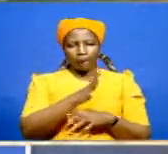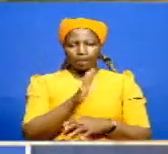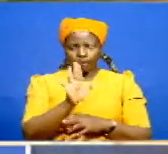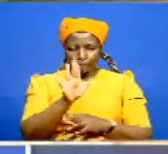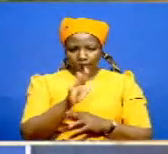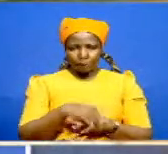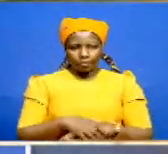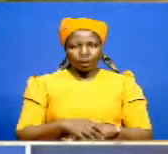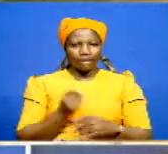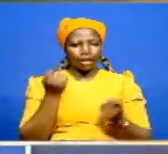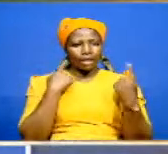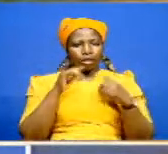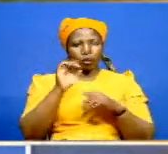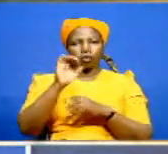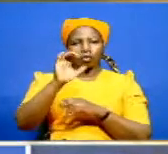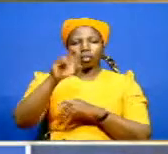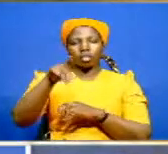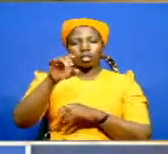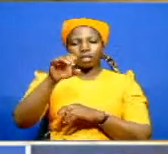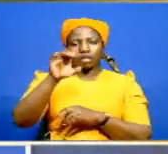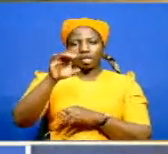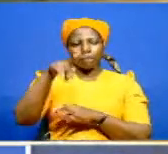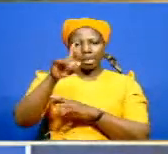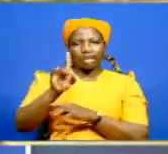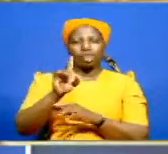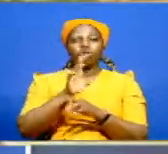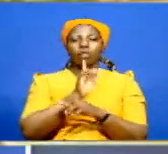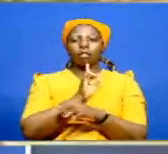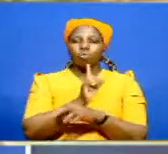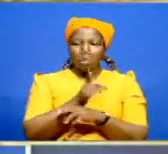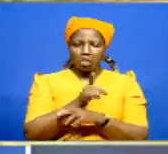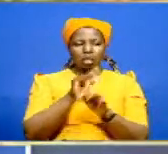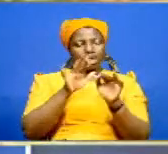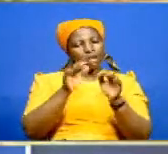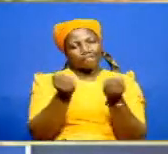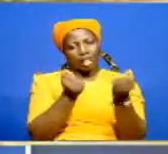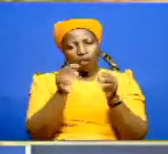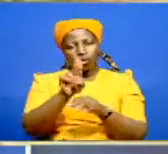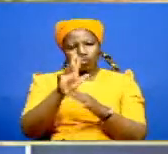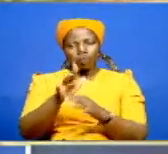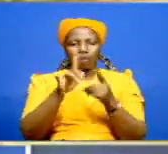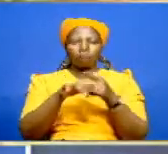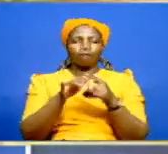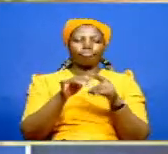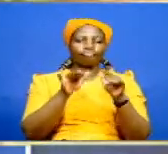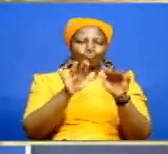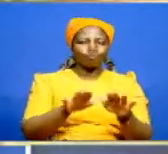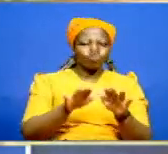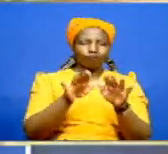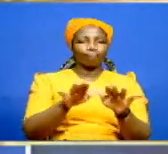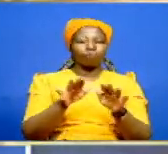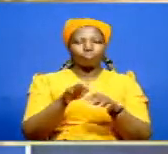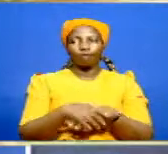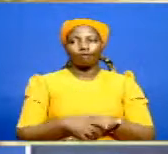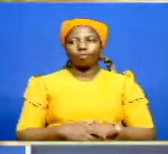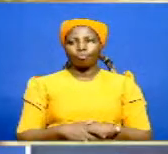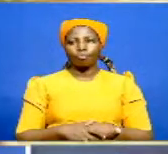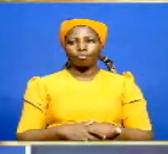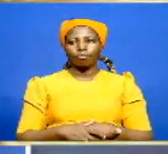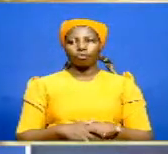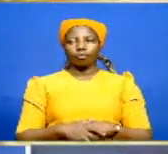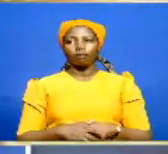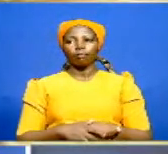confirmed the incident, cautioning motorists to be careful on the road. At my appeal to